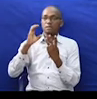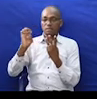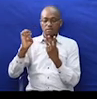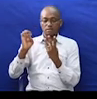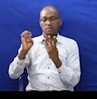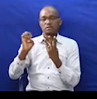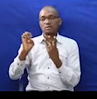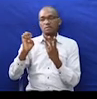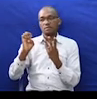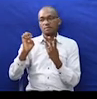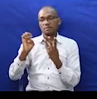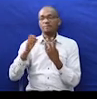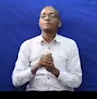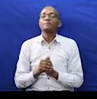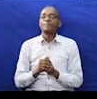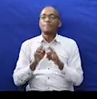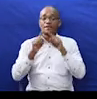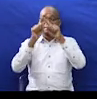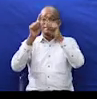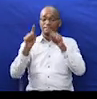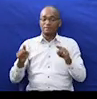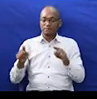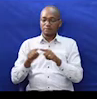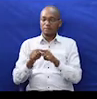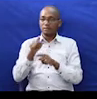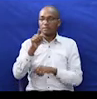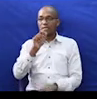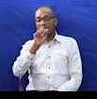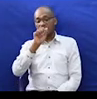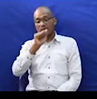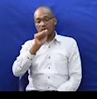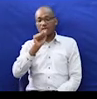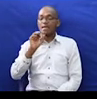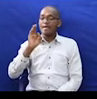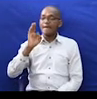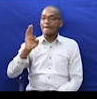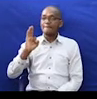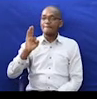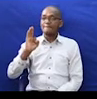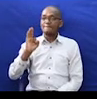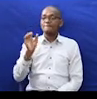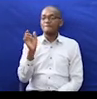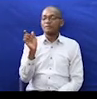A, F, and G. So these are three